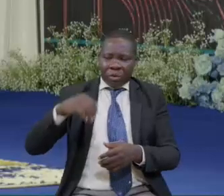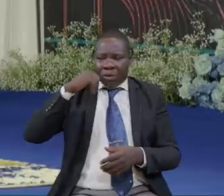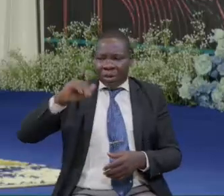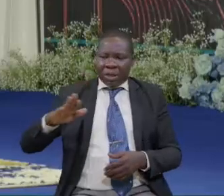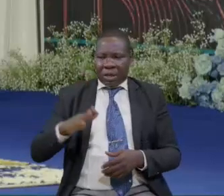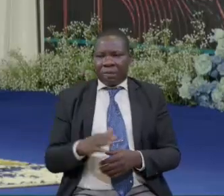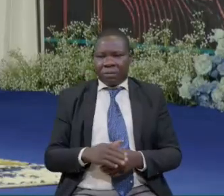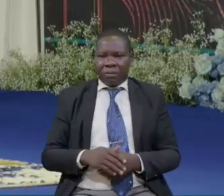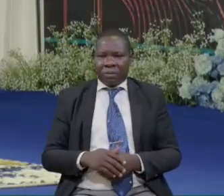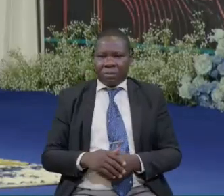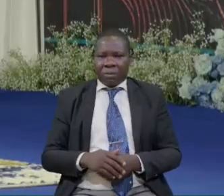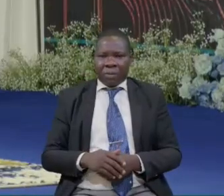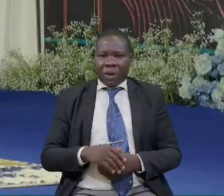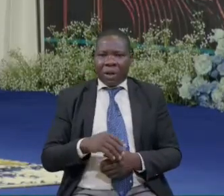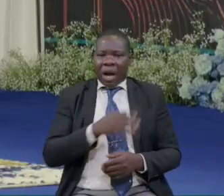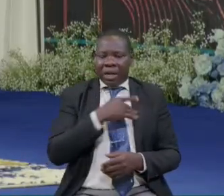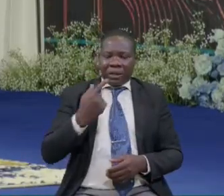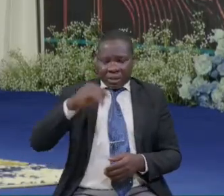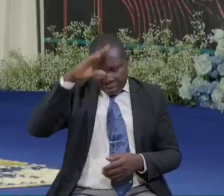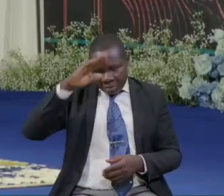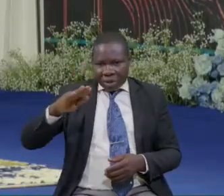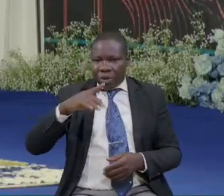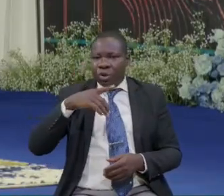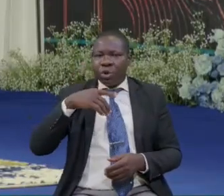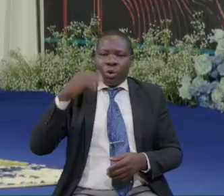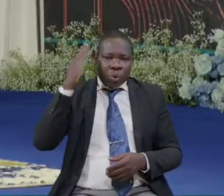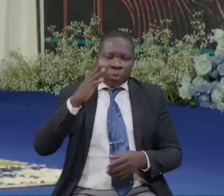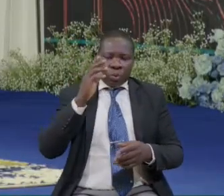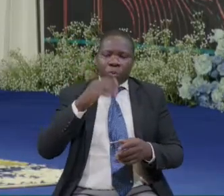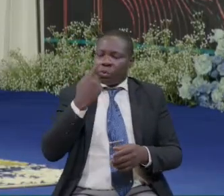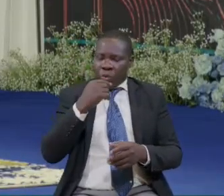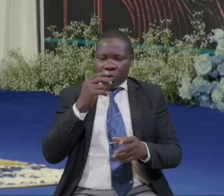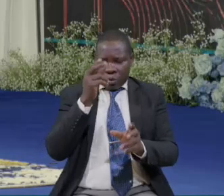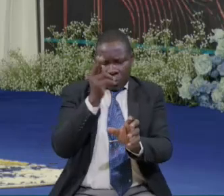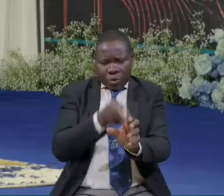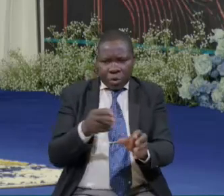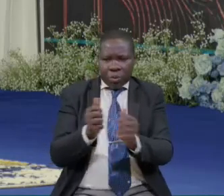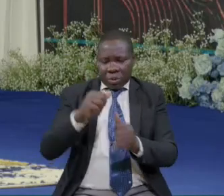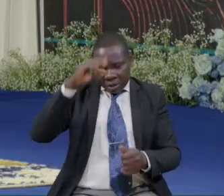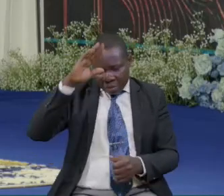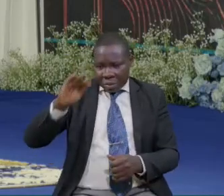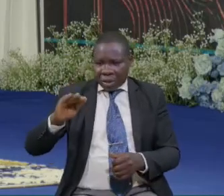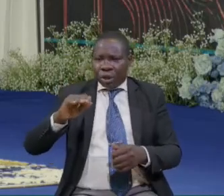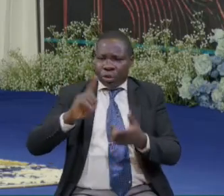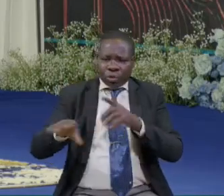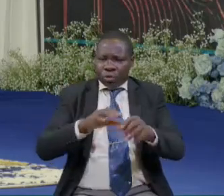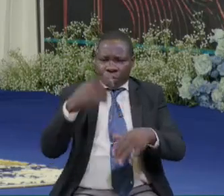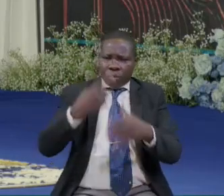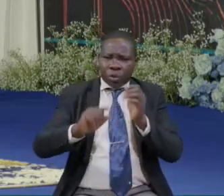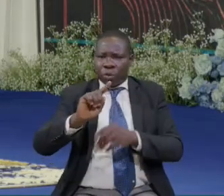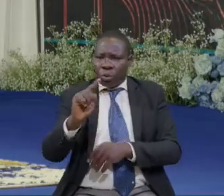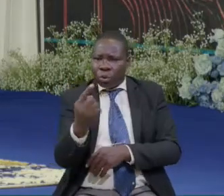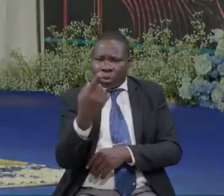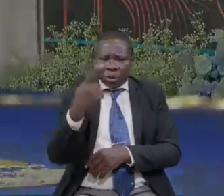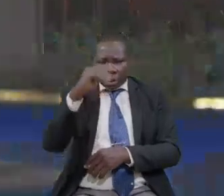the men who join with men to do what only the man and his wife can do.